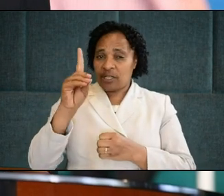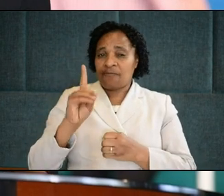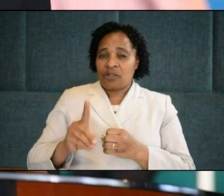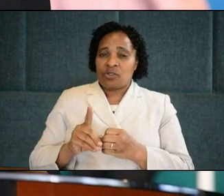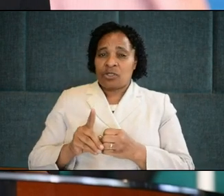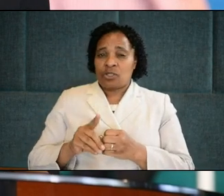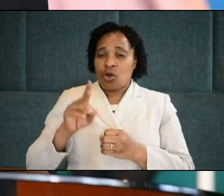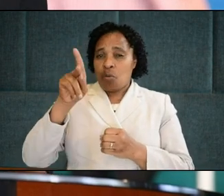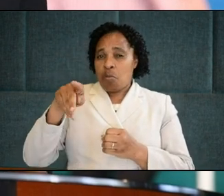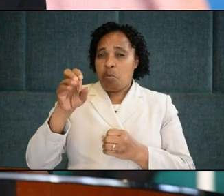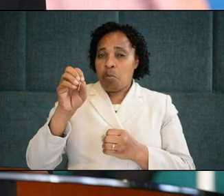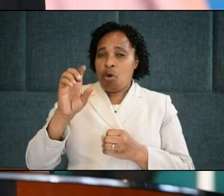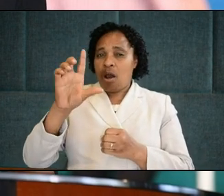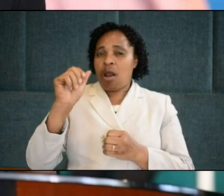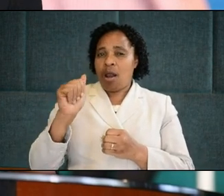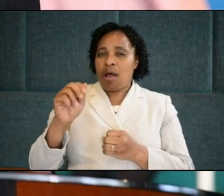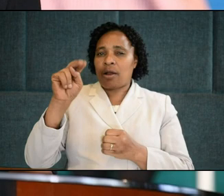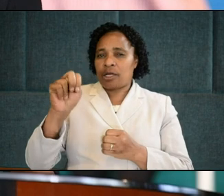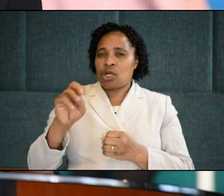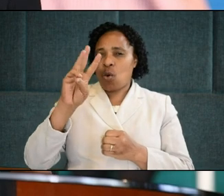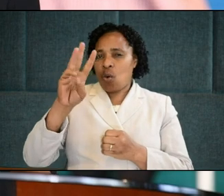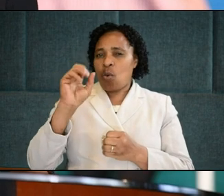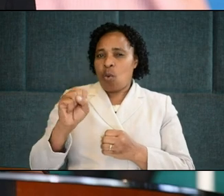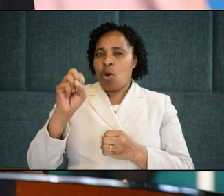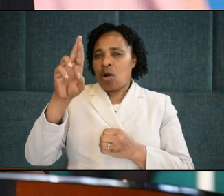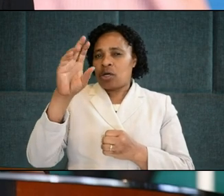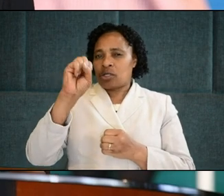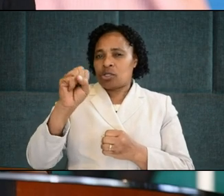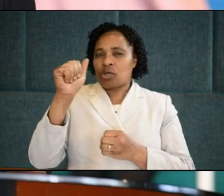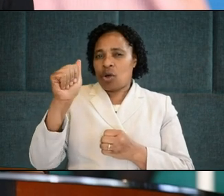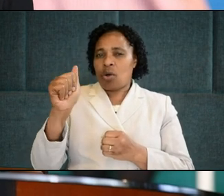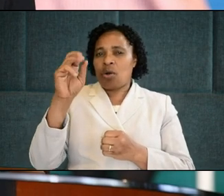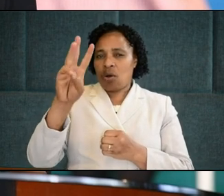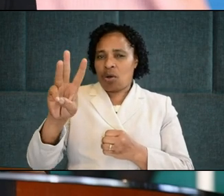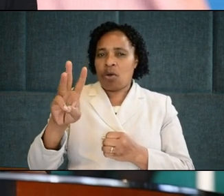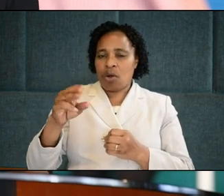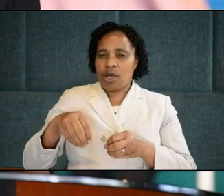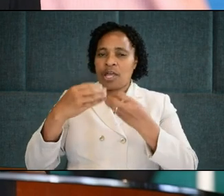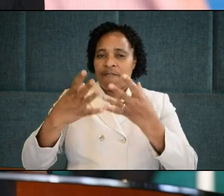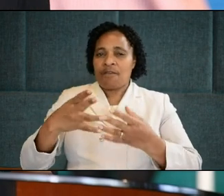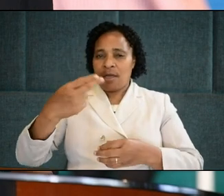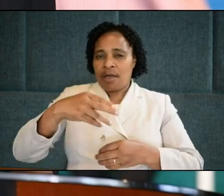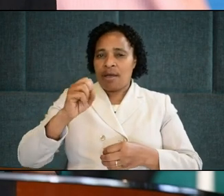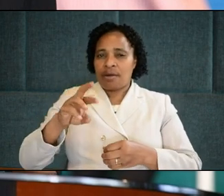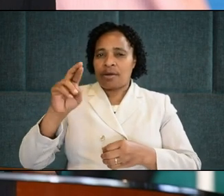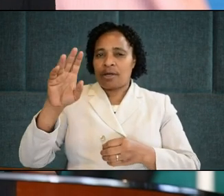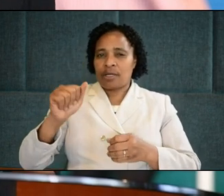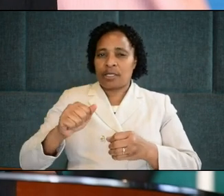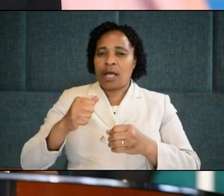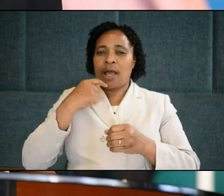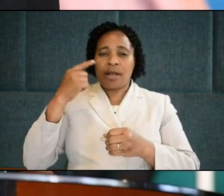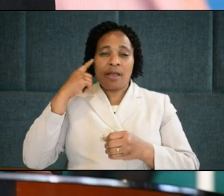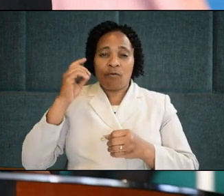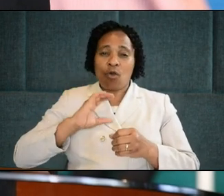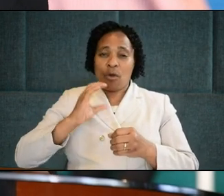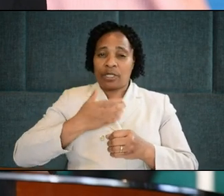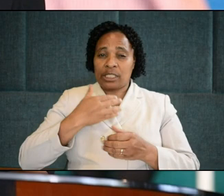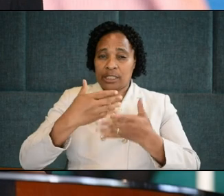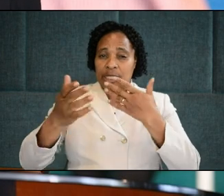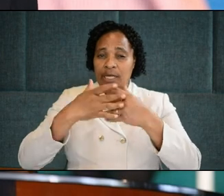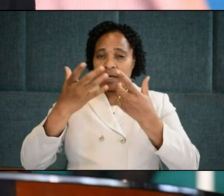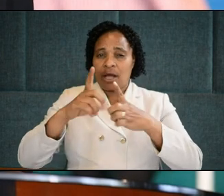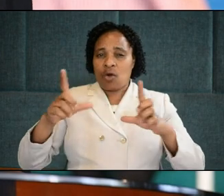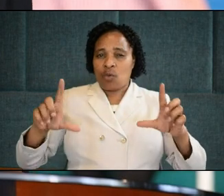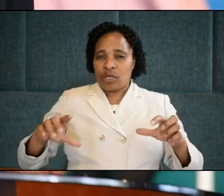division, Poland, Warsaw, given to us by Henry. Joyce, appealing to the deaf community in sign